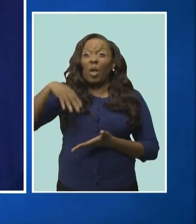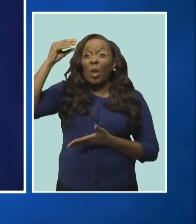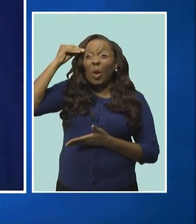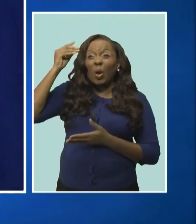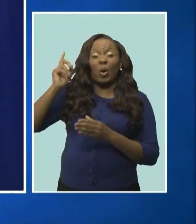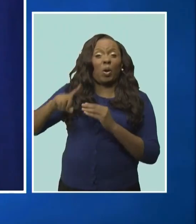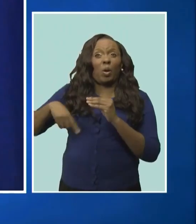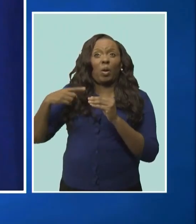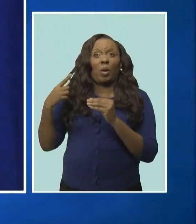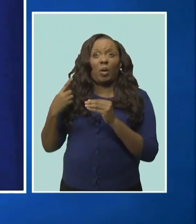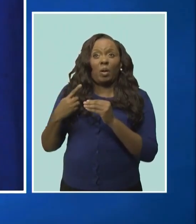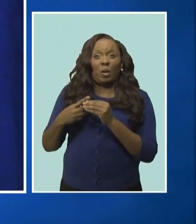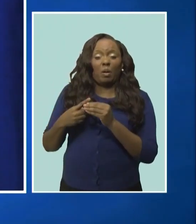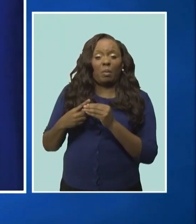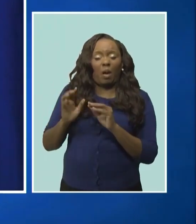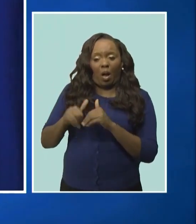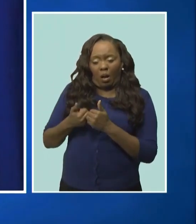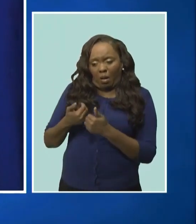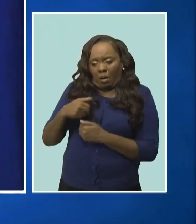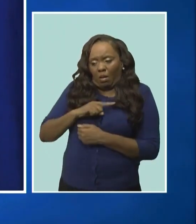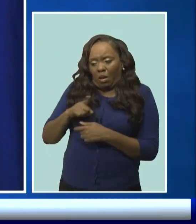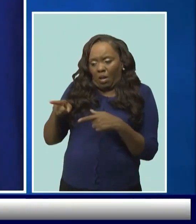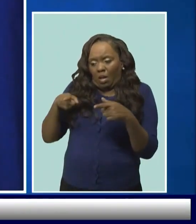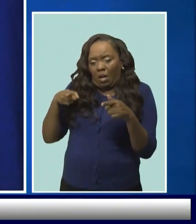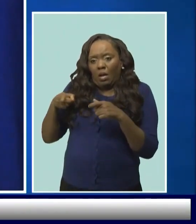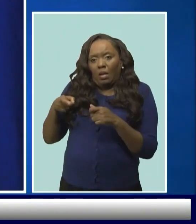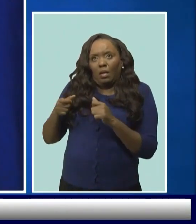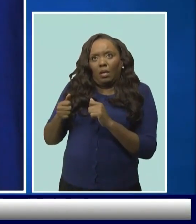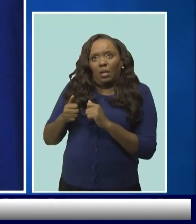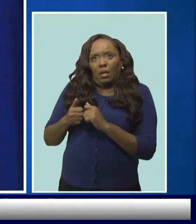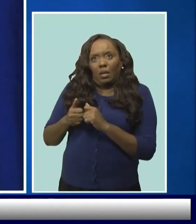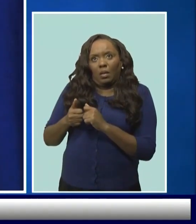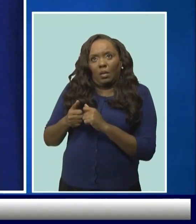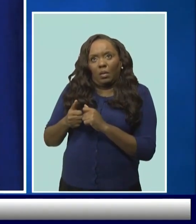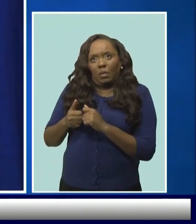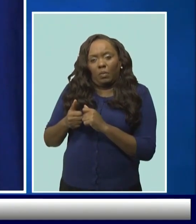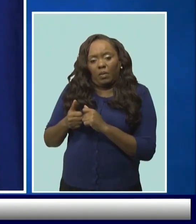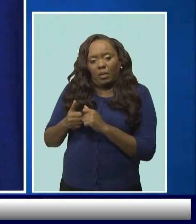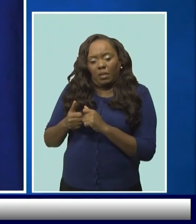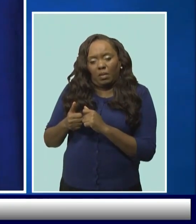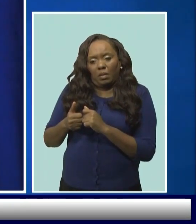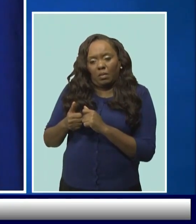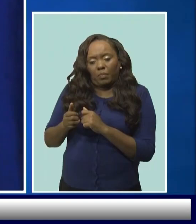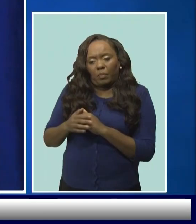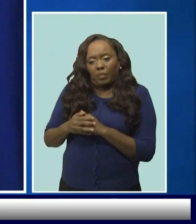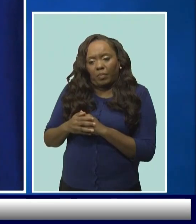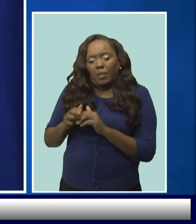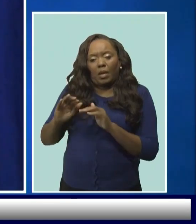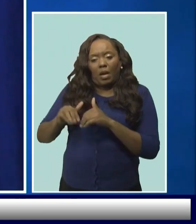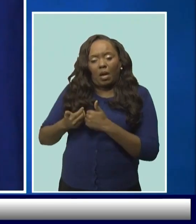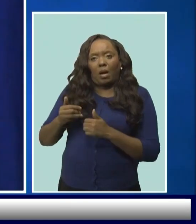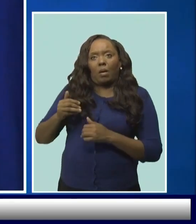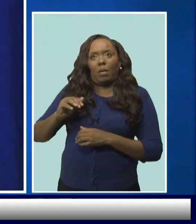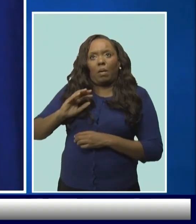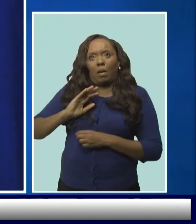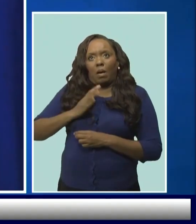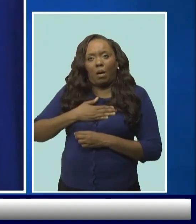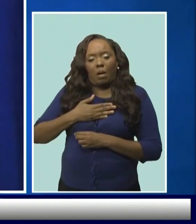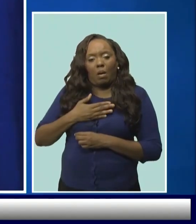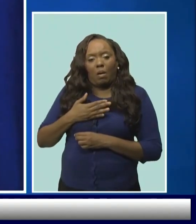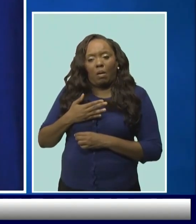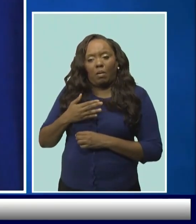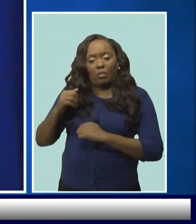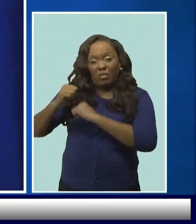infrastructure, how we deal with how schools look physically, how